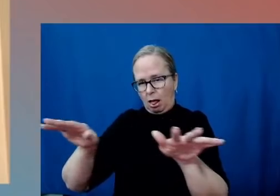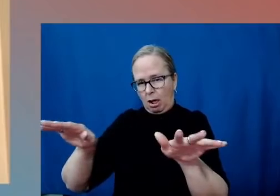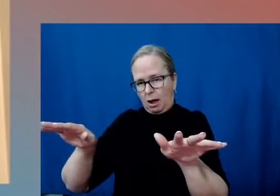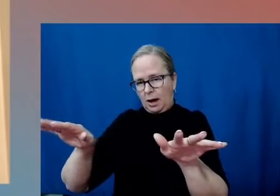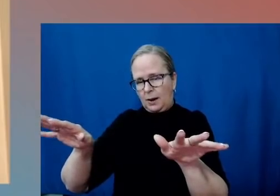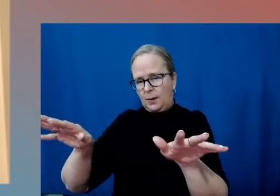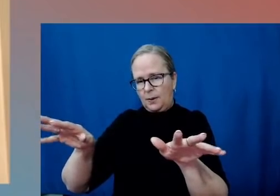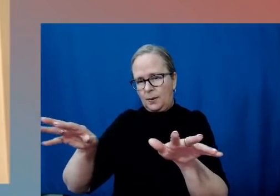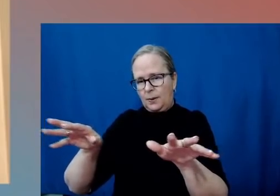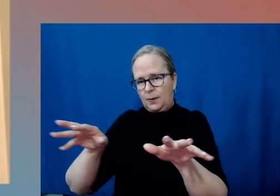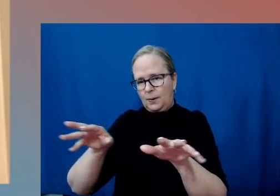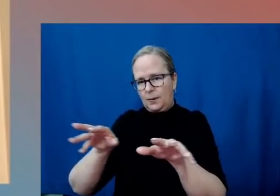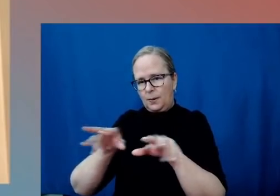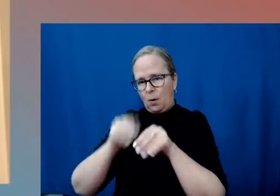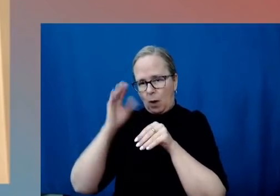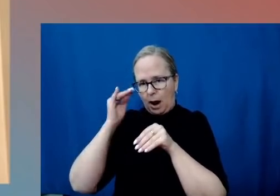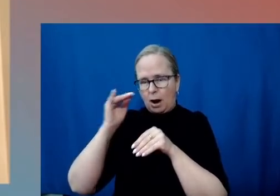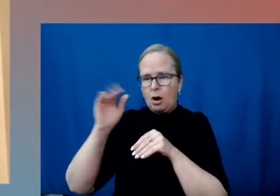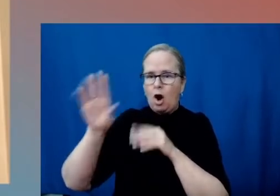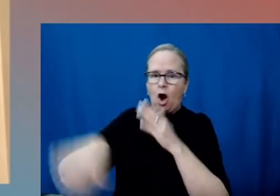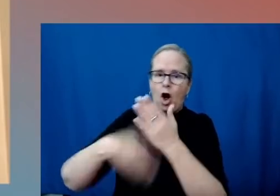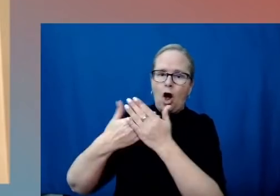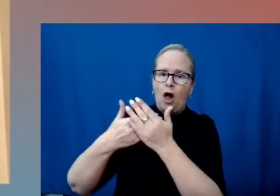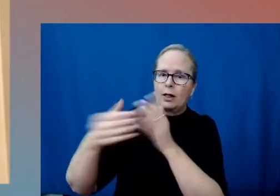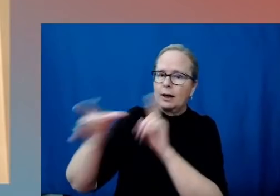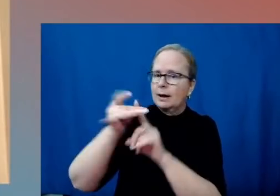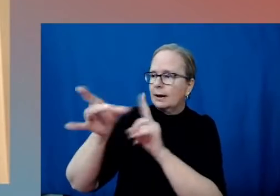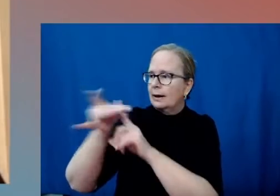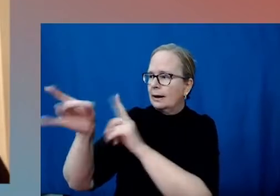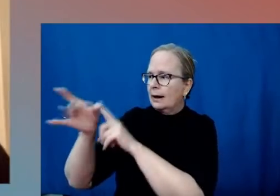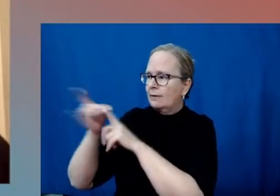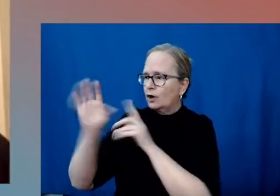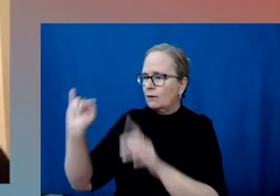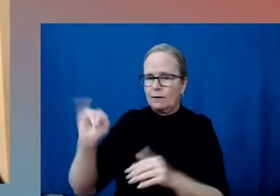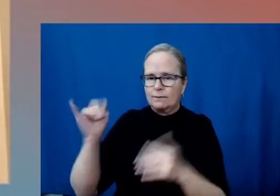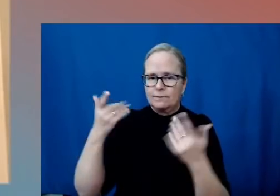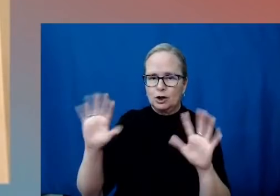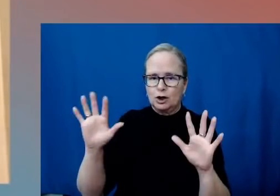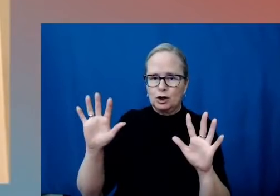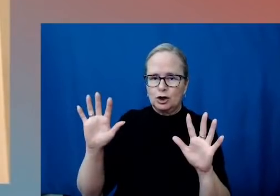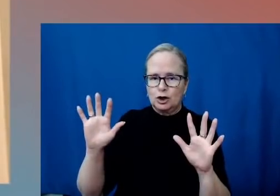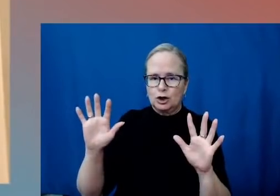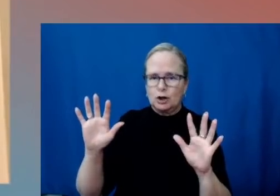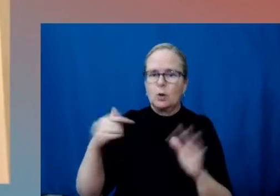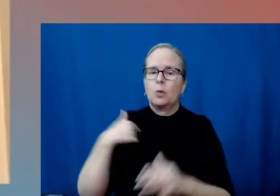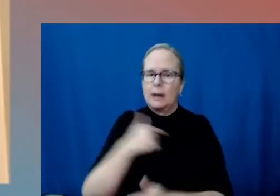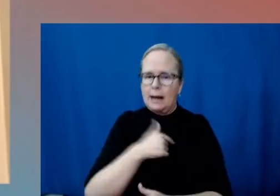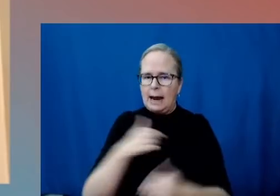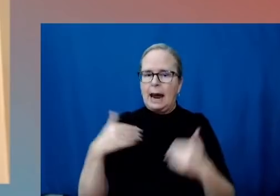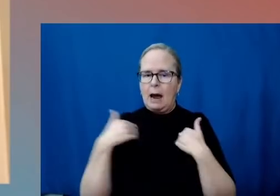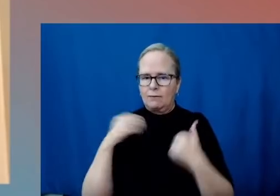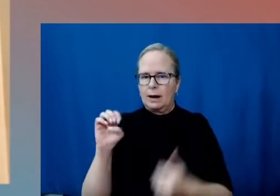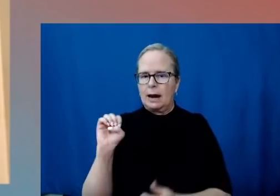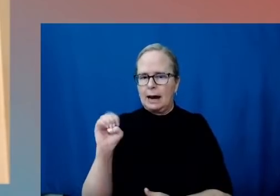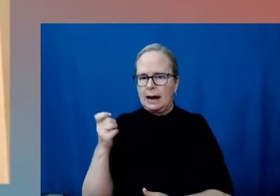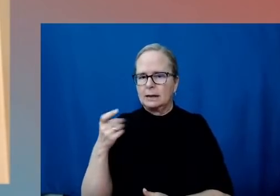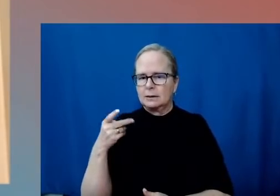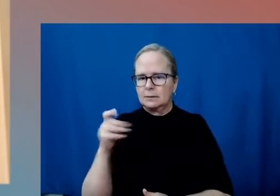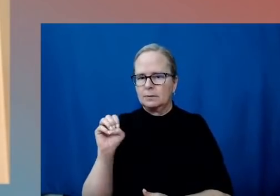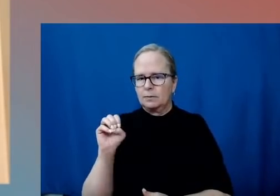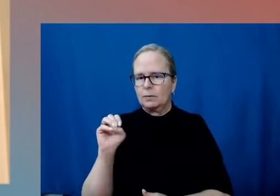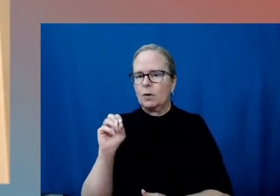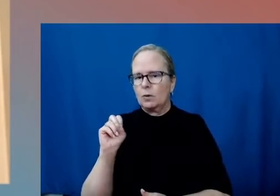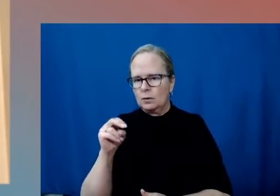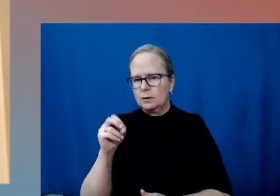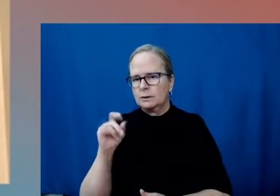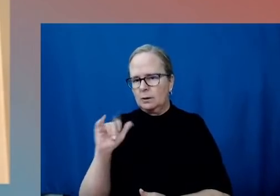it goes down because it has nobody else to infect. Actually, what we had exponential growth that was crushed with public